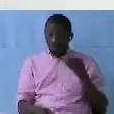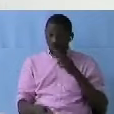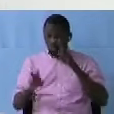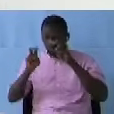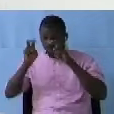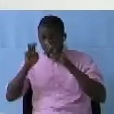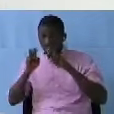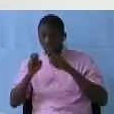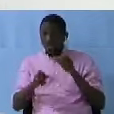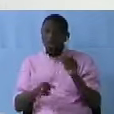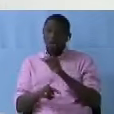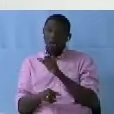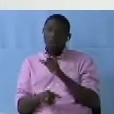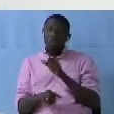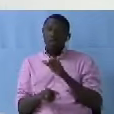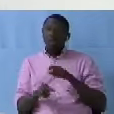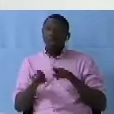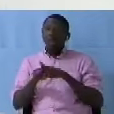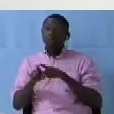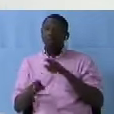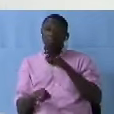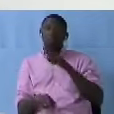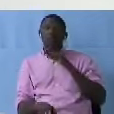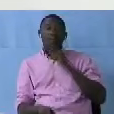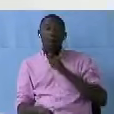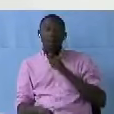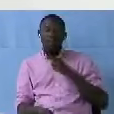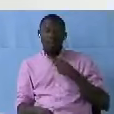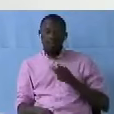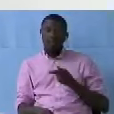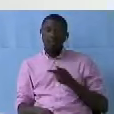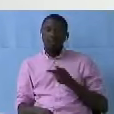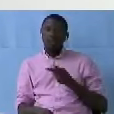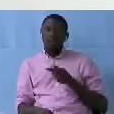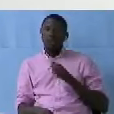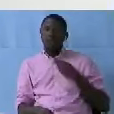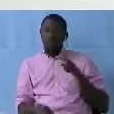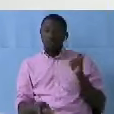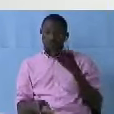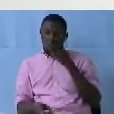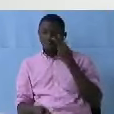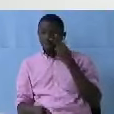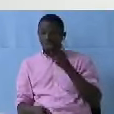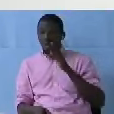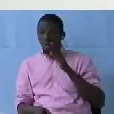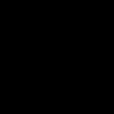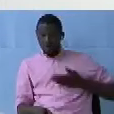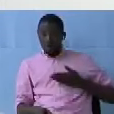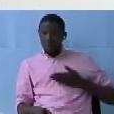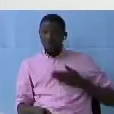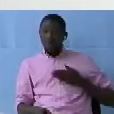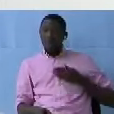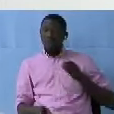it is advisable to have a chaperone of the same sex as the patient. You know,